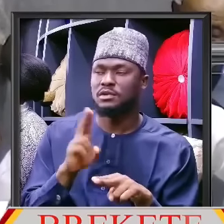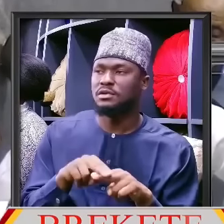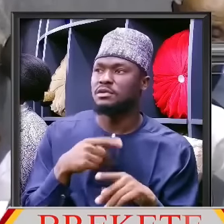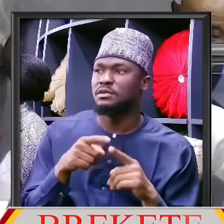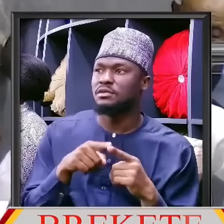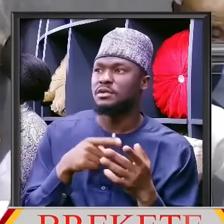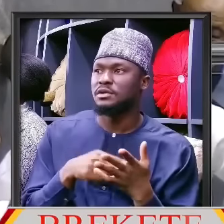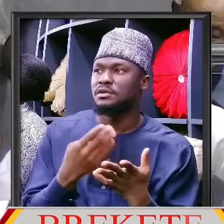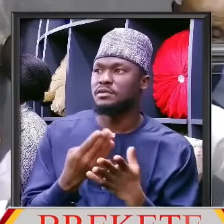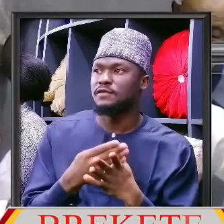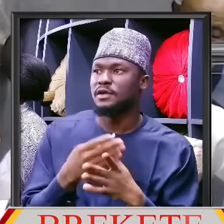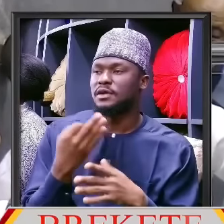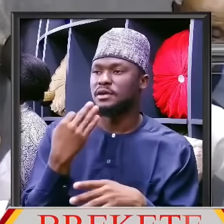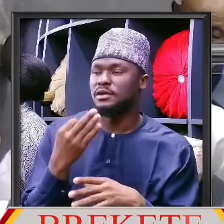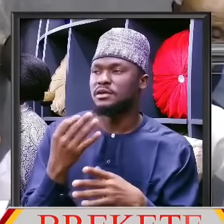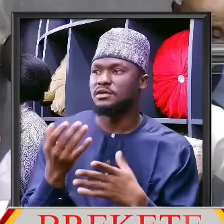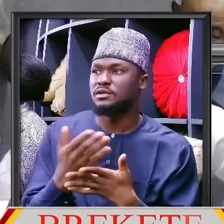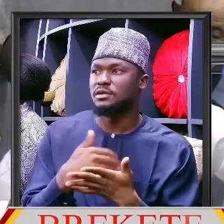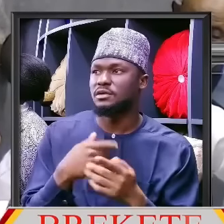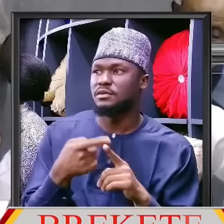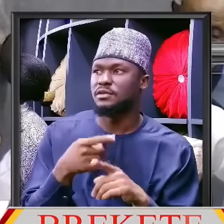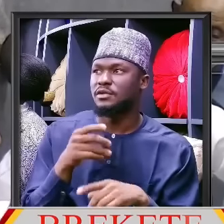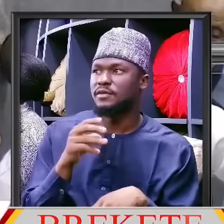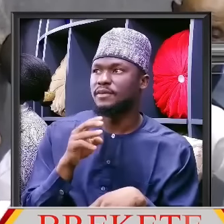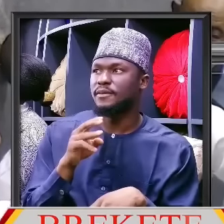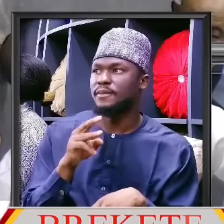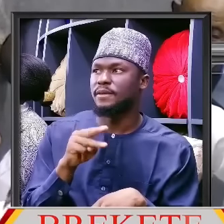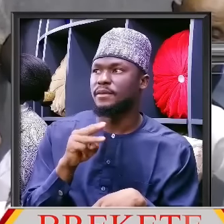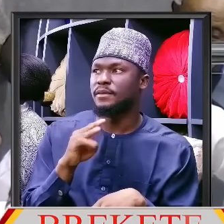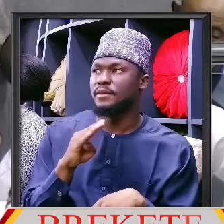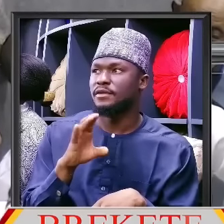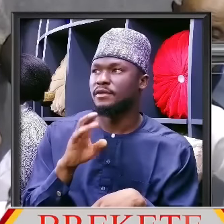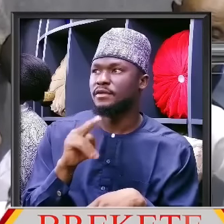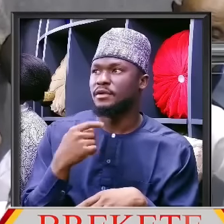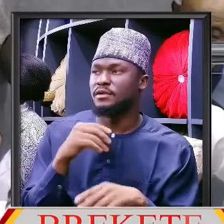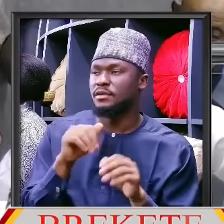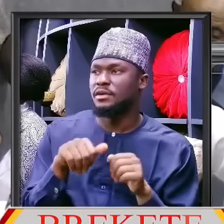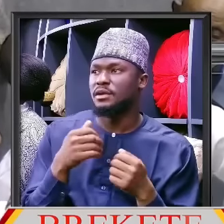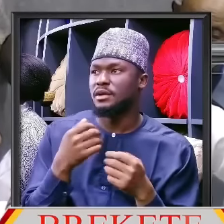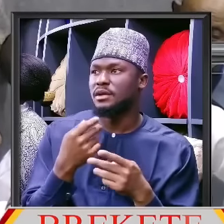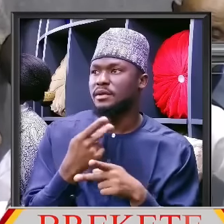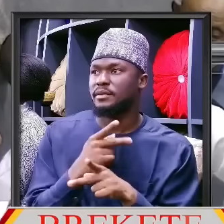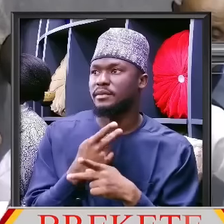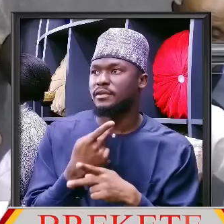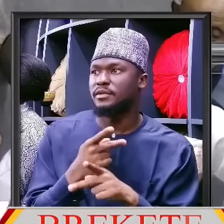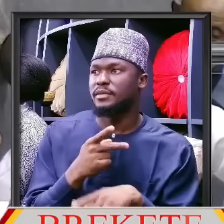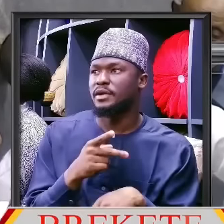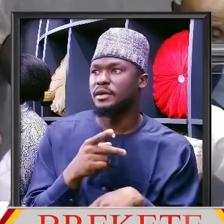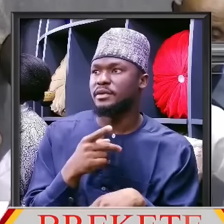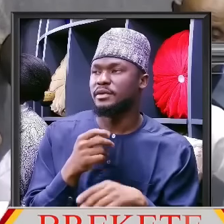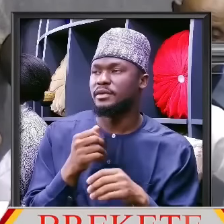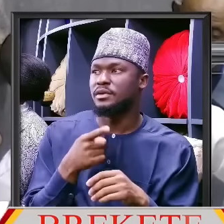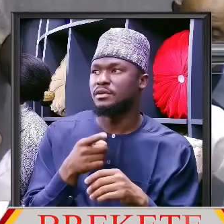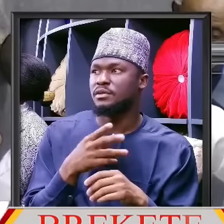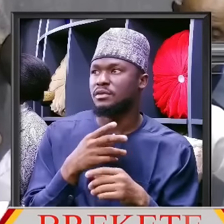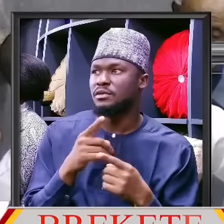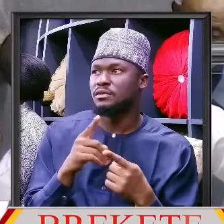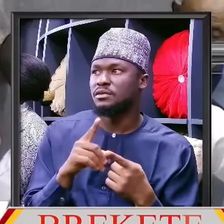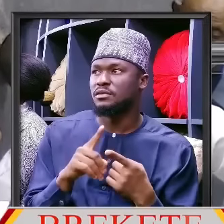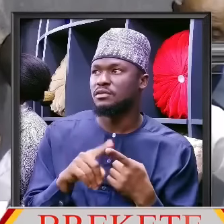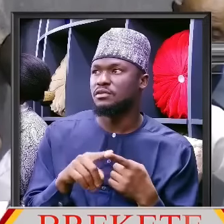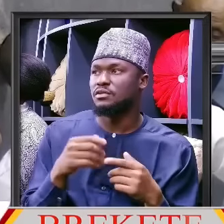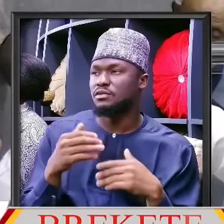when such a document is received from MDCN by our school, we can subsequently provide AAU with terms of engagement